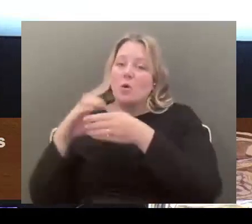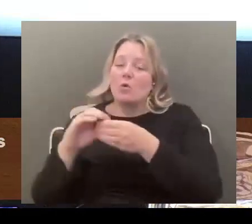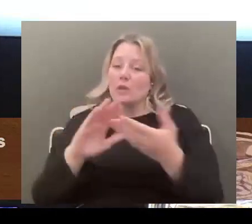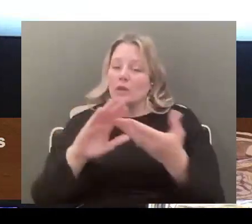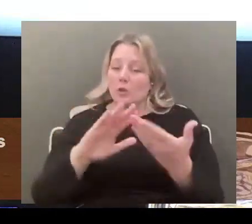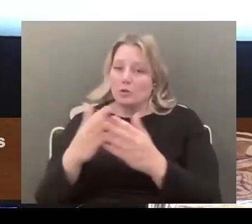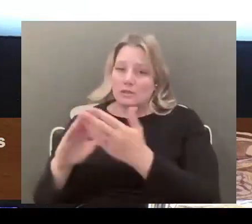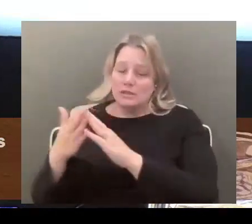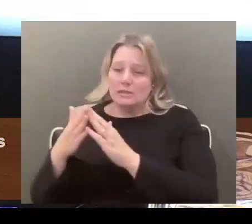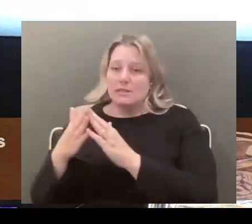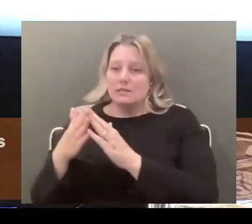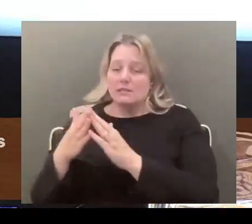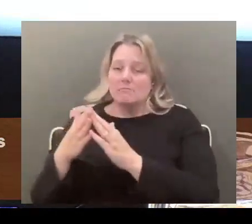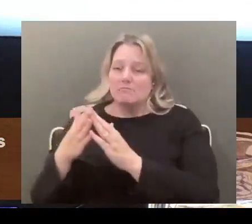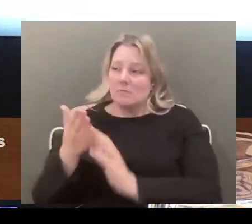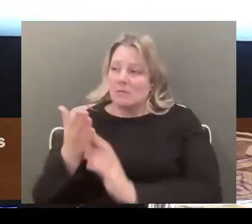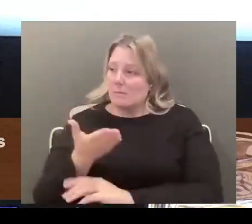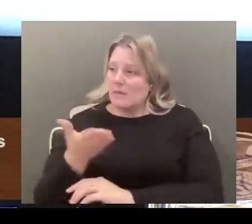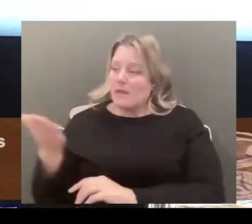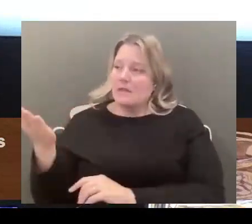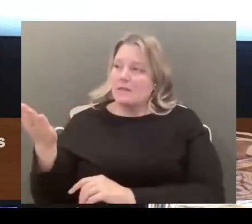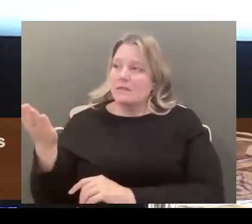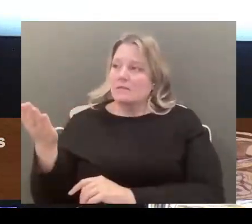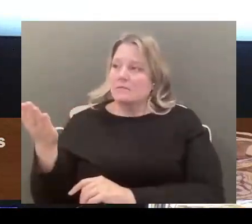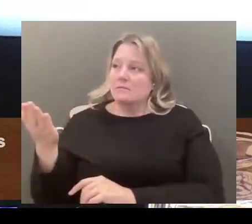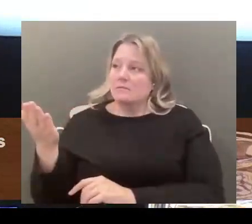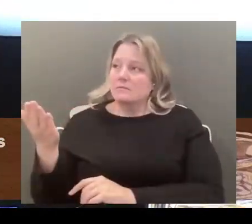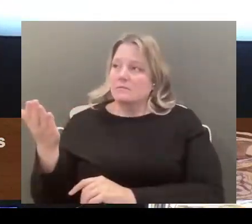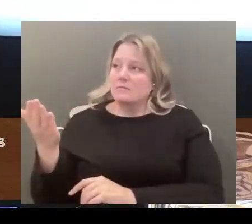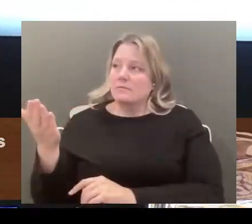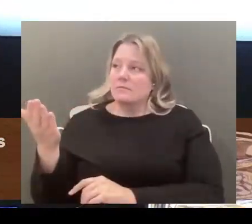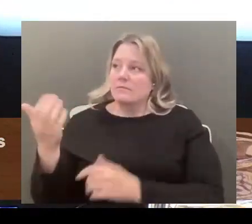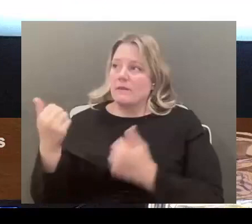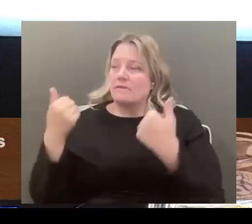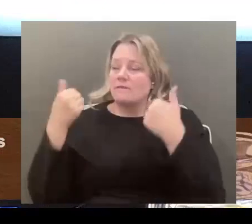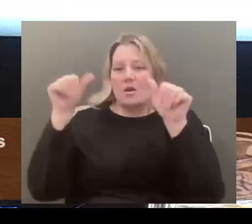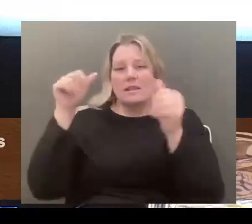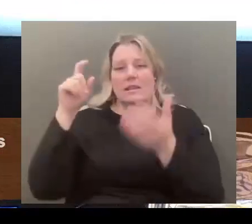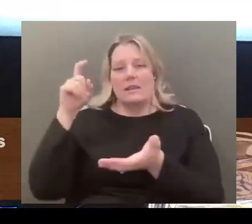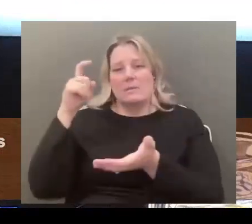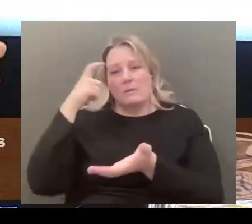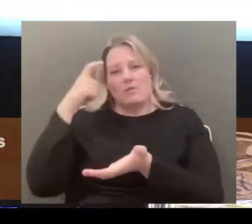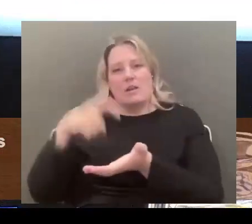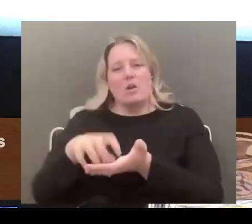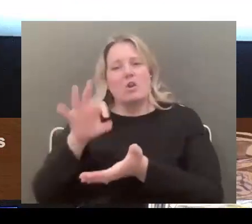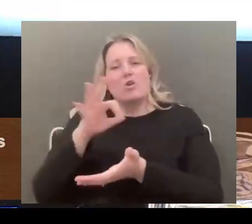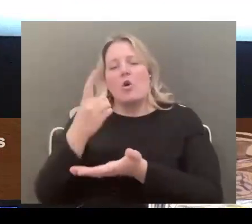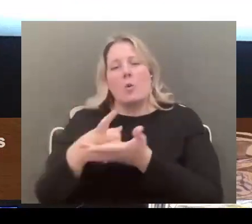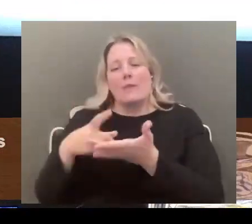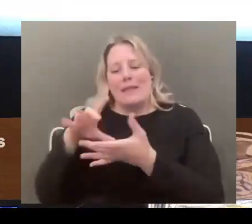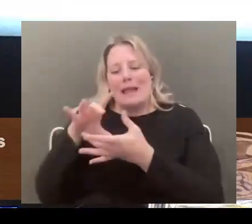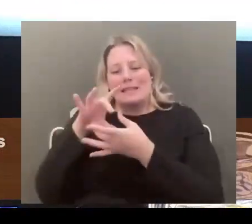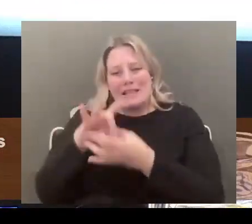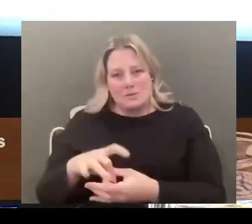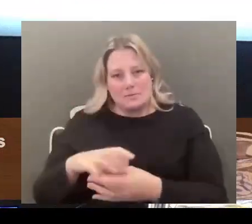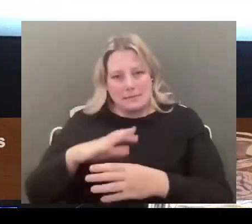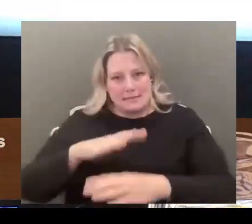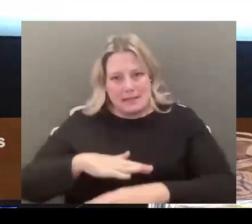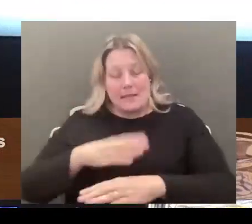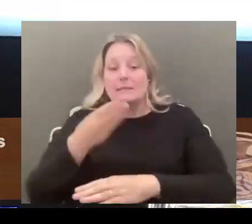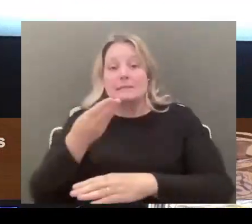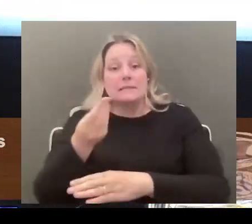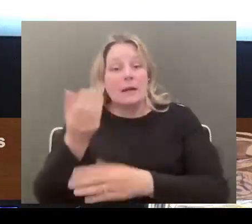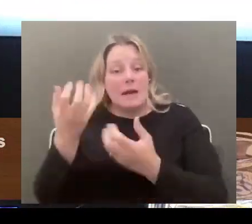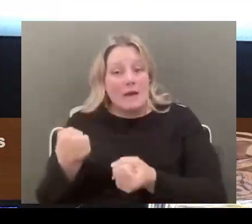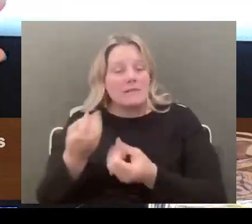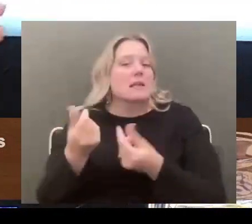can finally have recognised not just an attachment to land, because Some have that, others don't. So